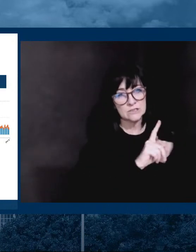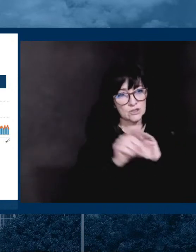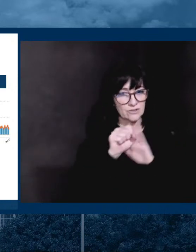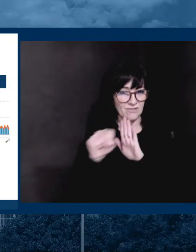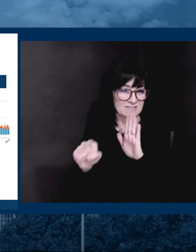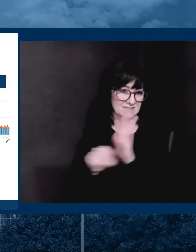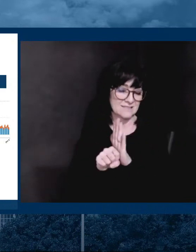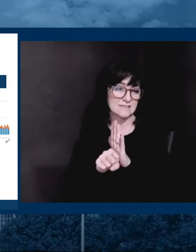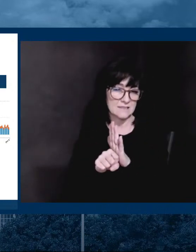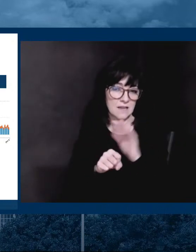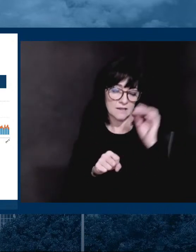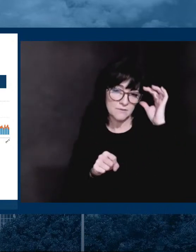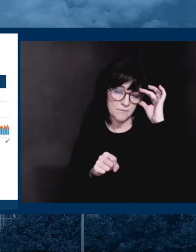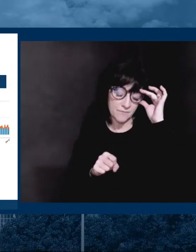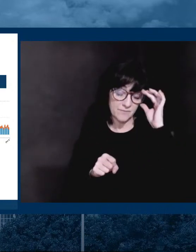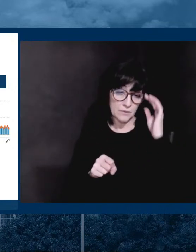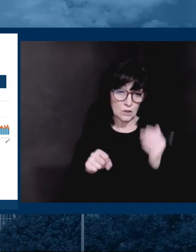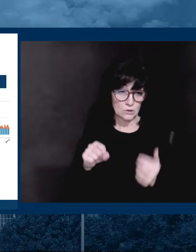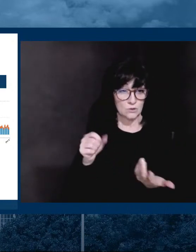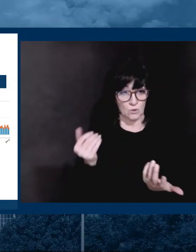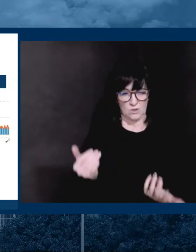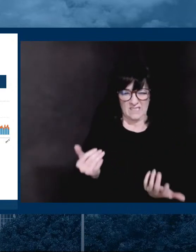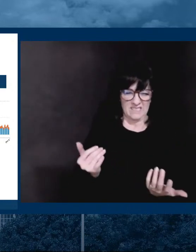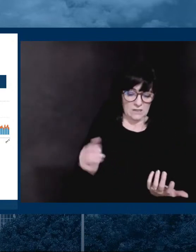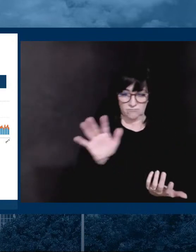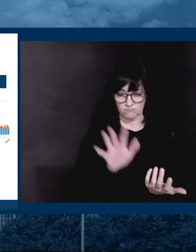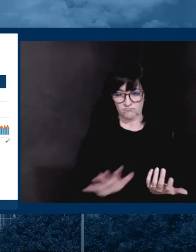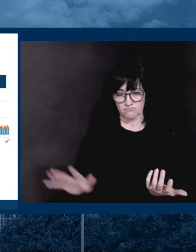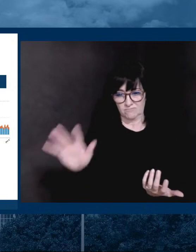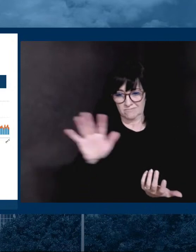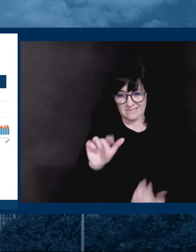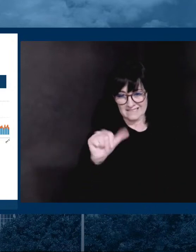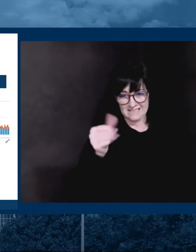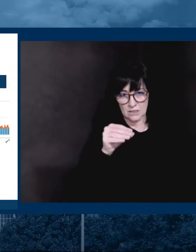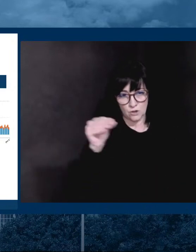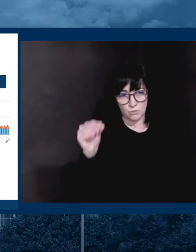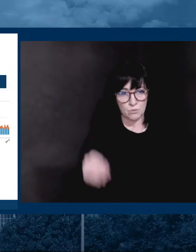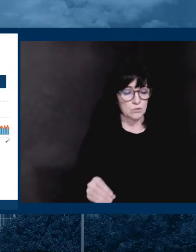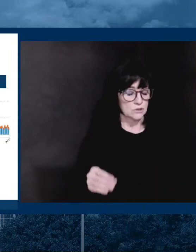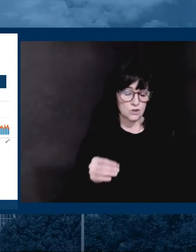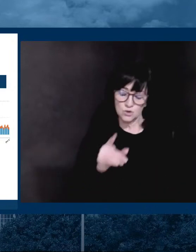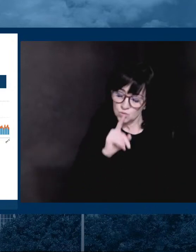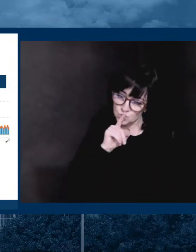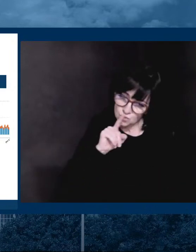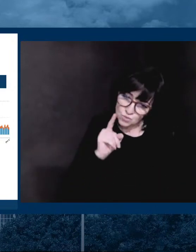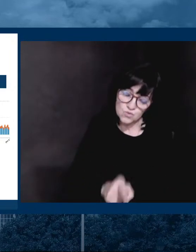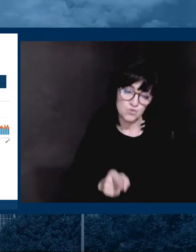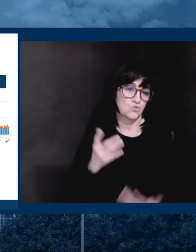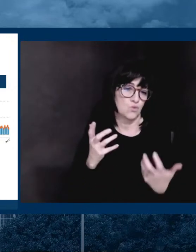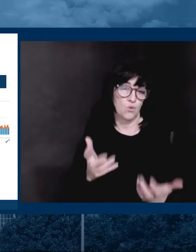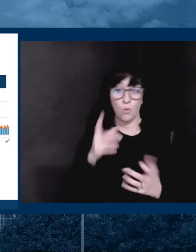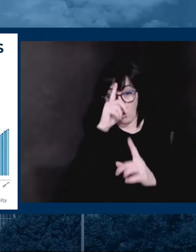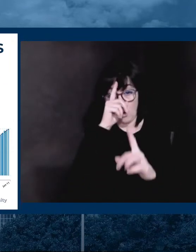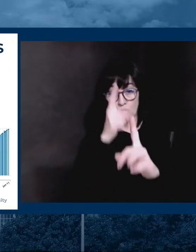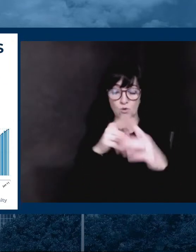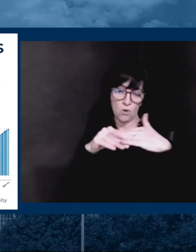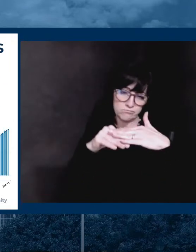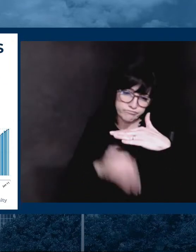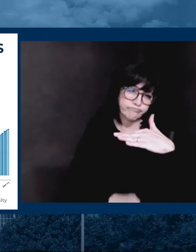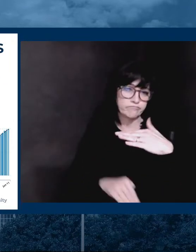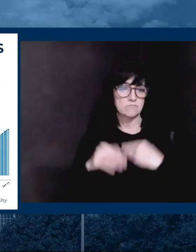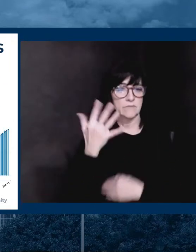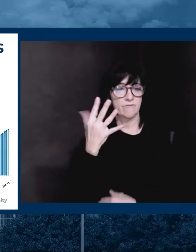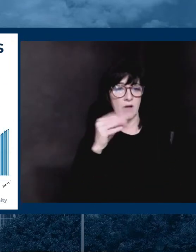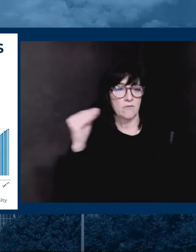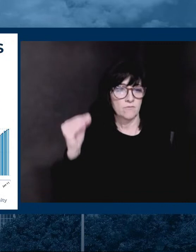just around 10%, too high for sure. We want to push it below 5%. Here's the numbers that I was referring